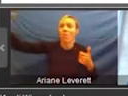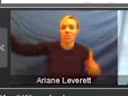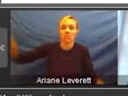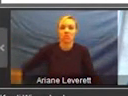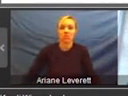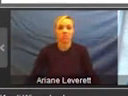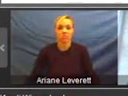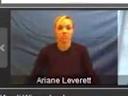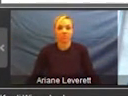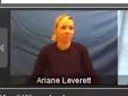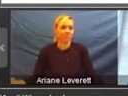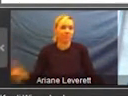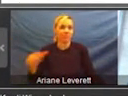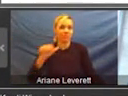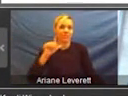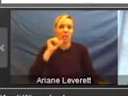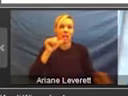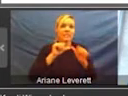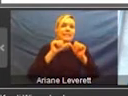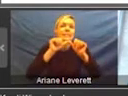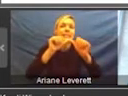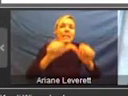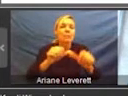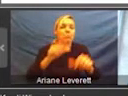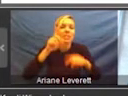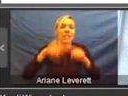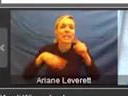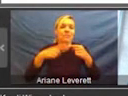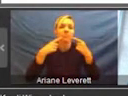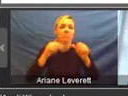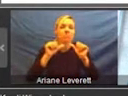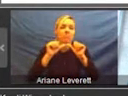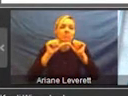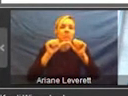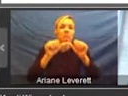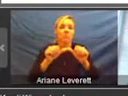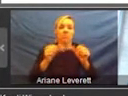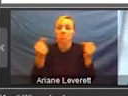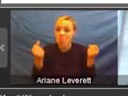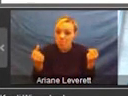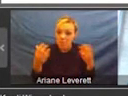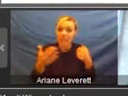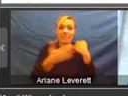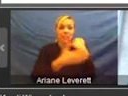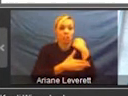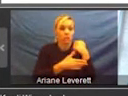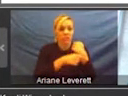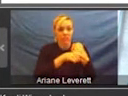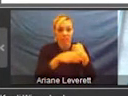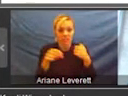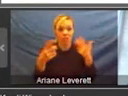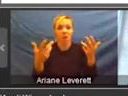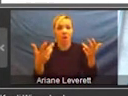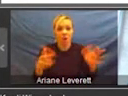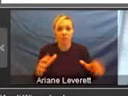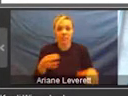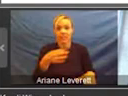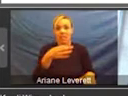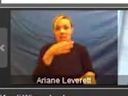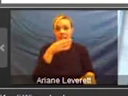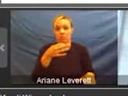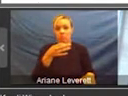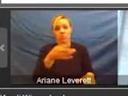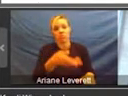in countries, in really most countries, we do by now have experts which are very much involved in that field and which